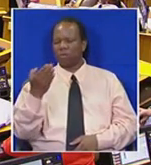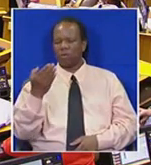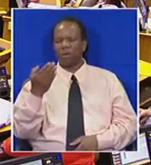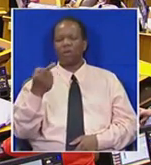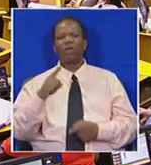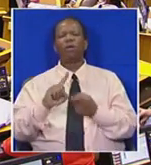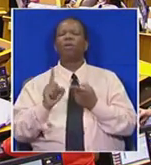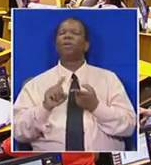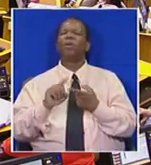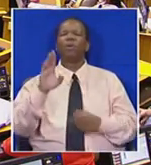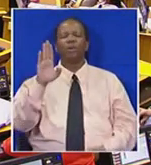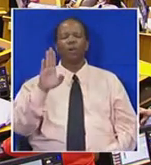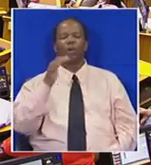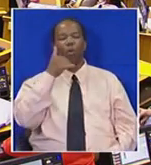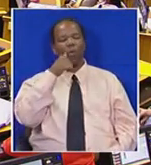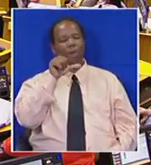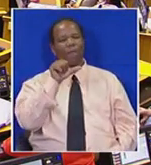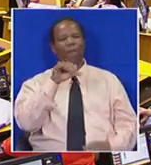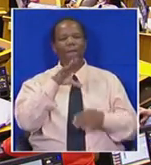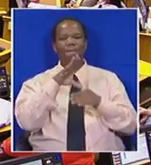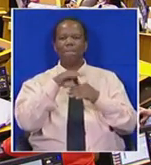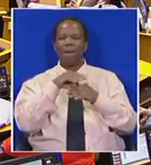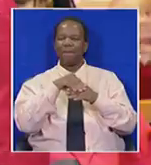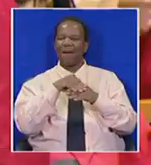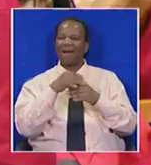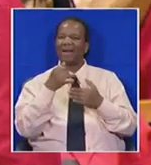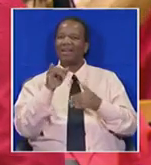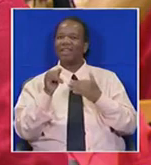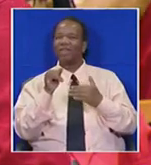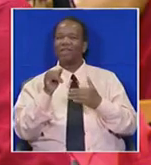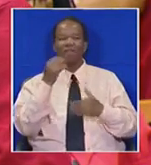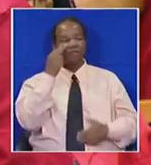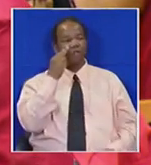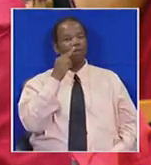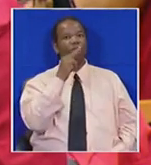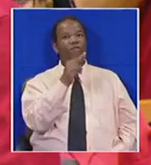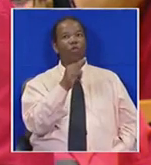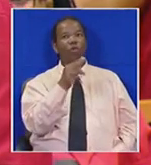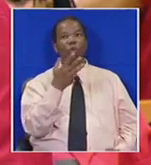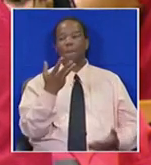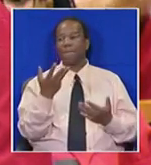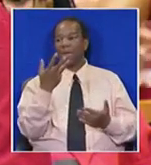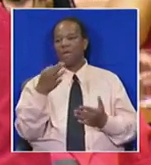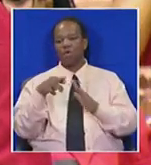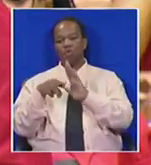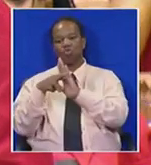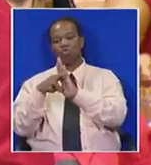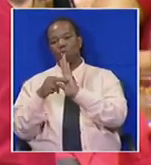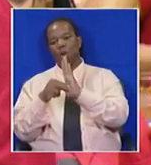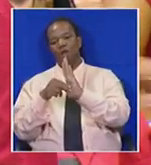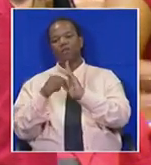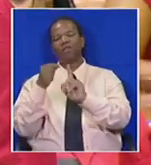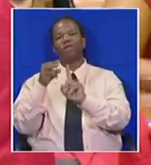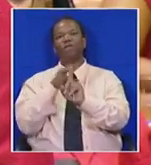that when a member of Parliament is of the view that a certain rule of Parliament has been violated,